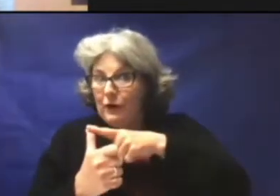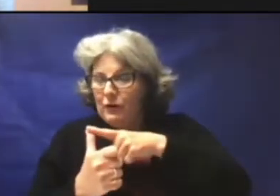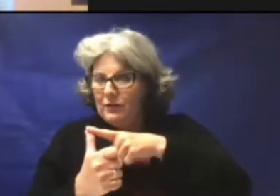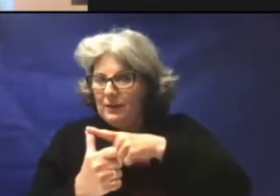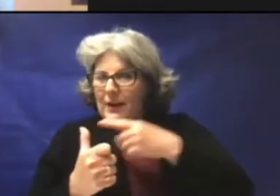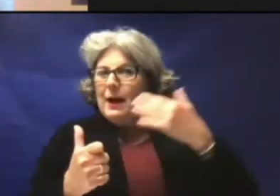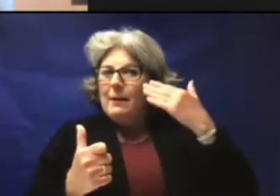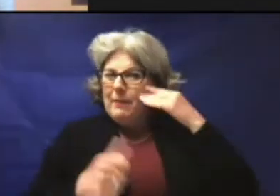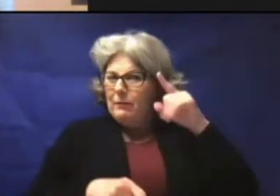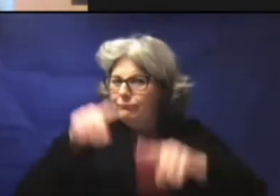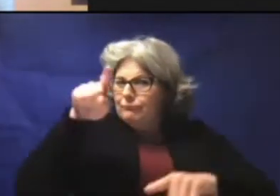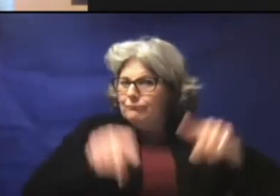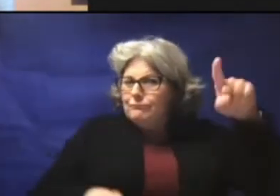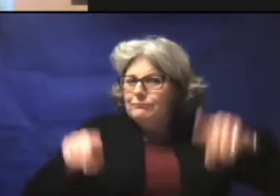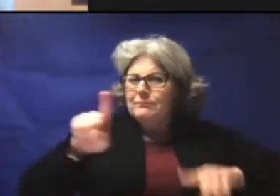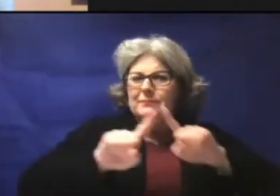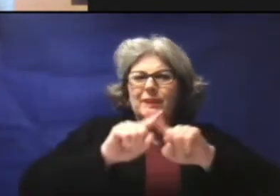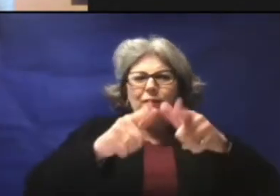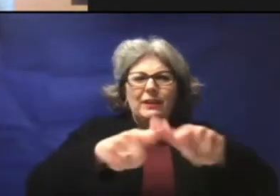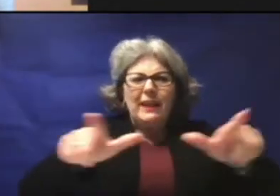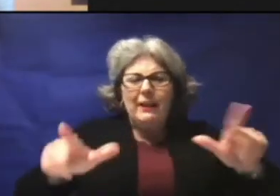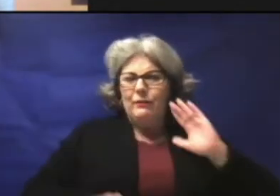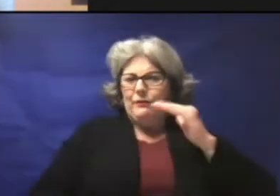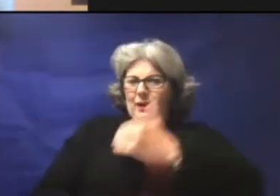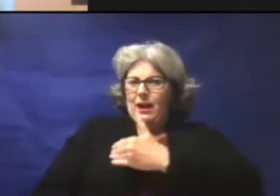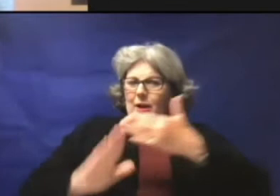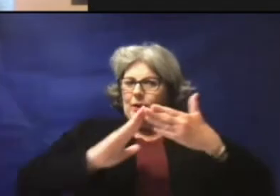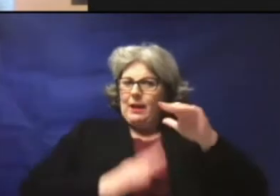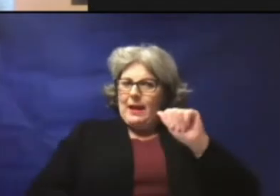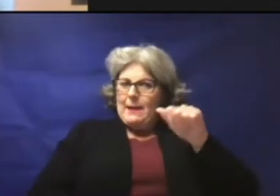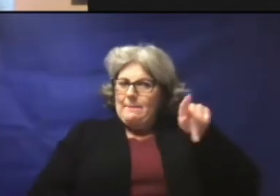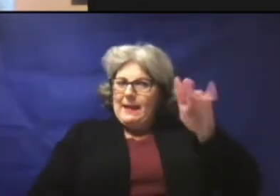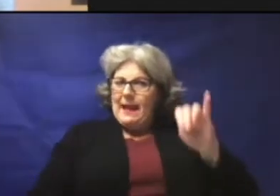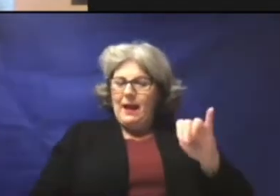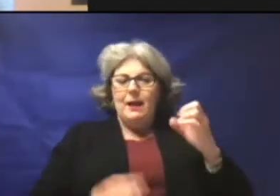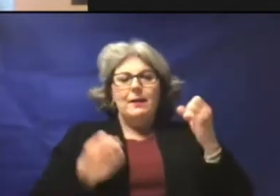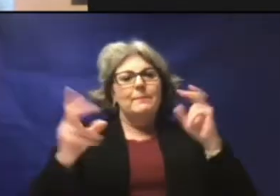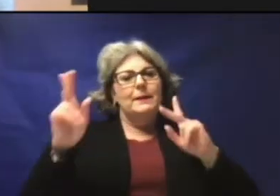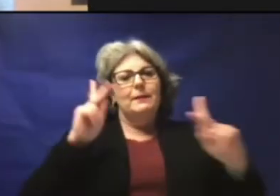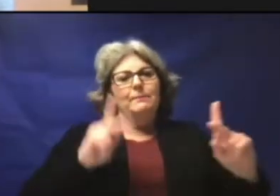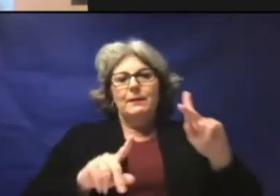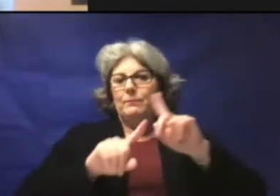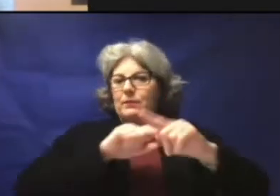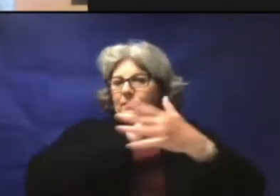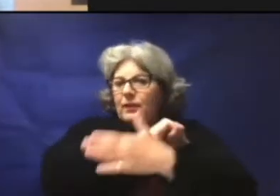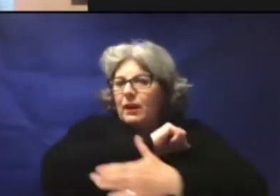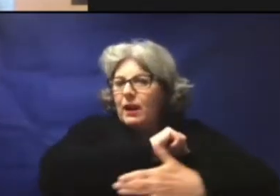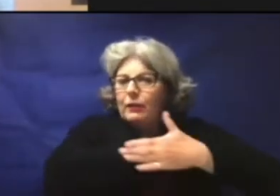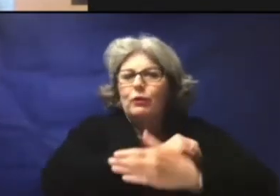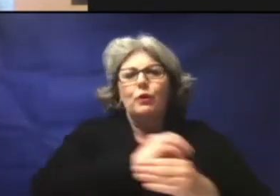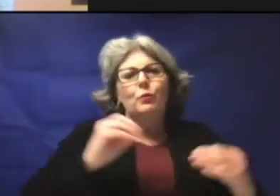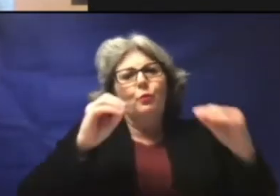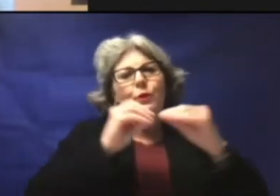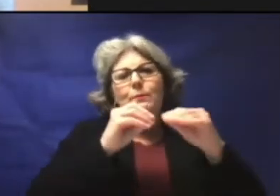with the diversity of languages for our community and with the high level of immigrant population we have, we need much more